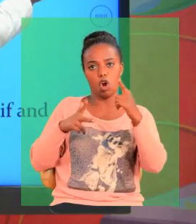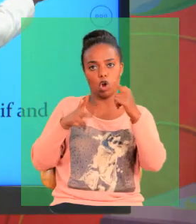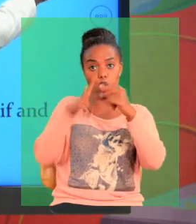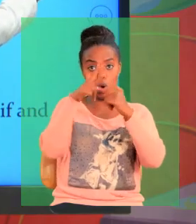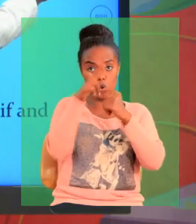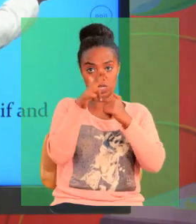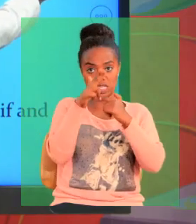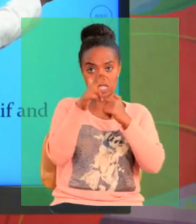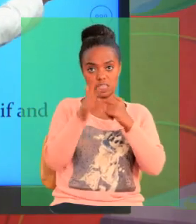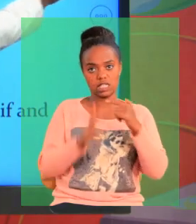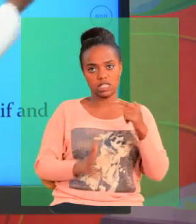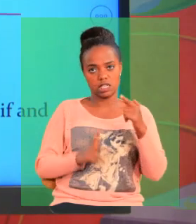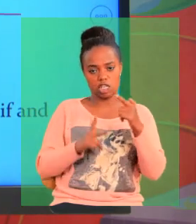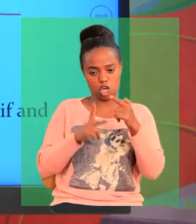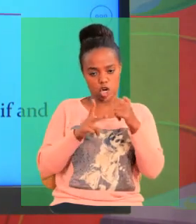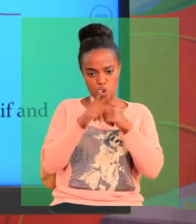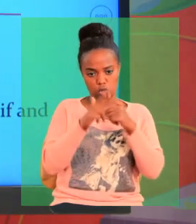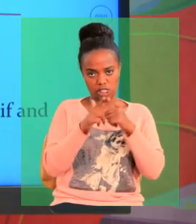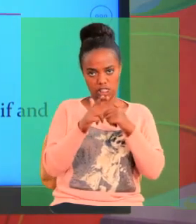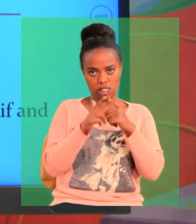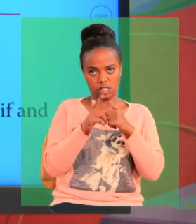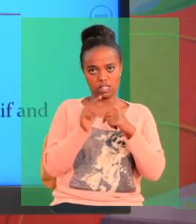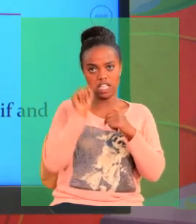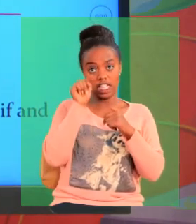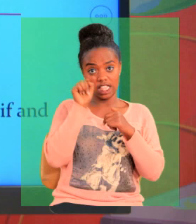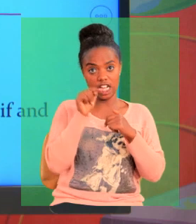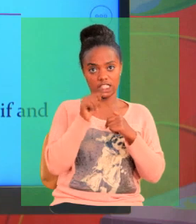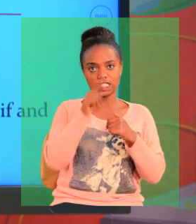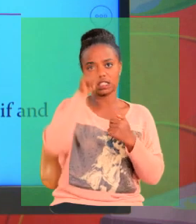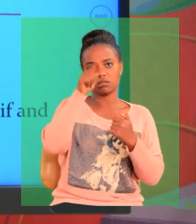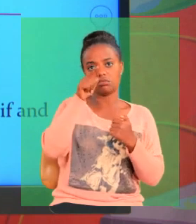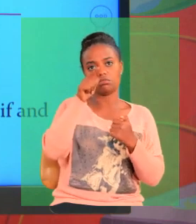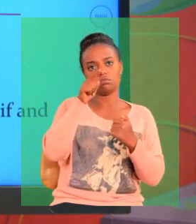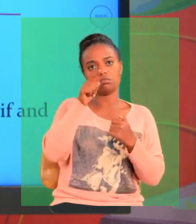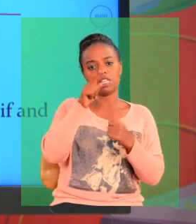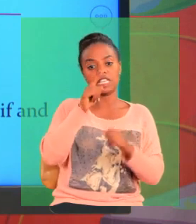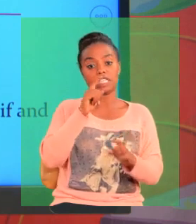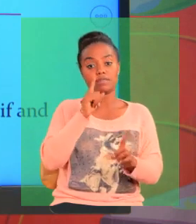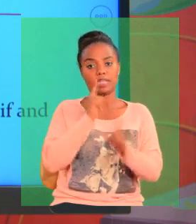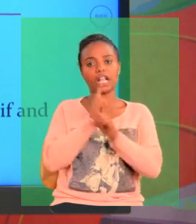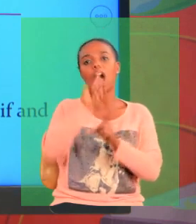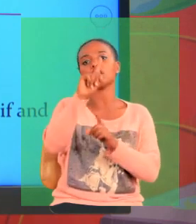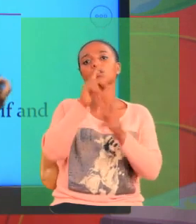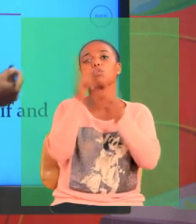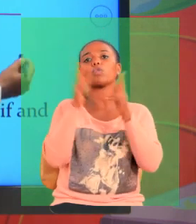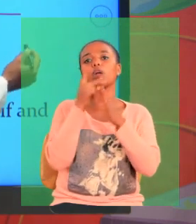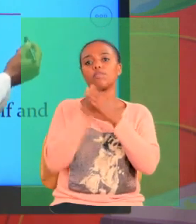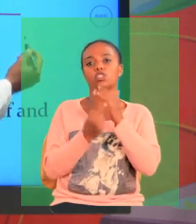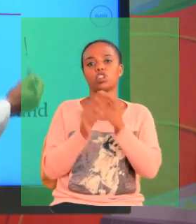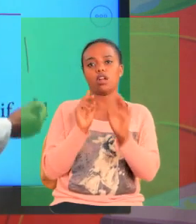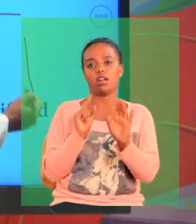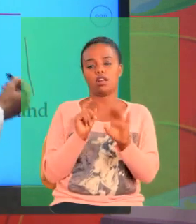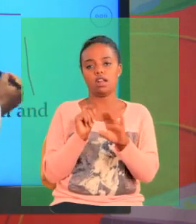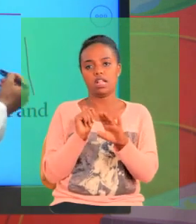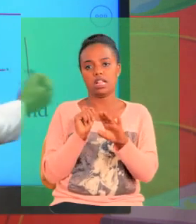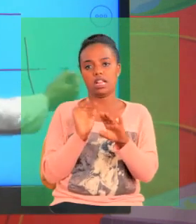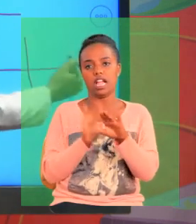Since any vertical line crosses this graph exactly at once. But if you take this